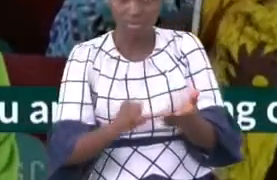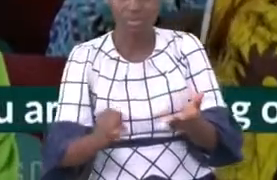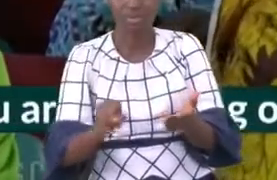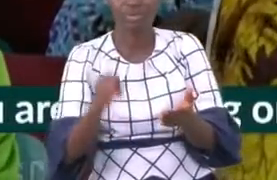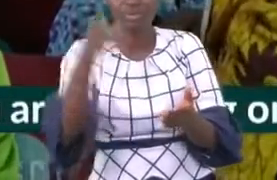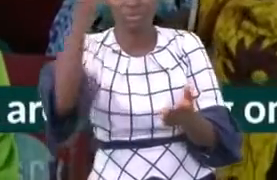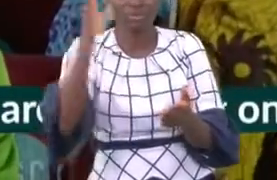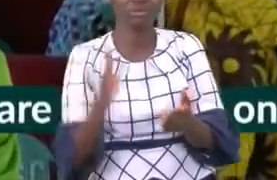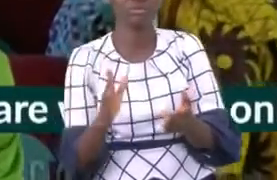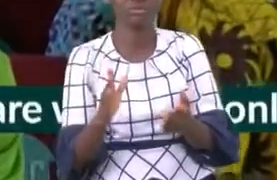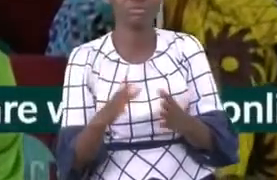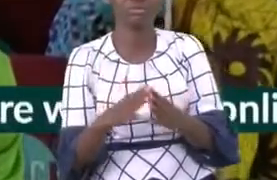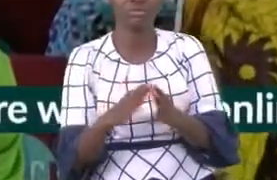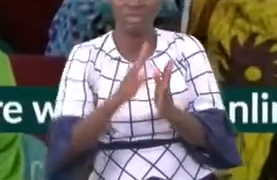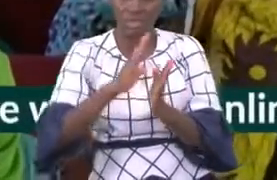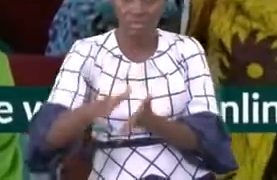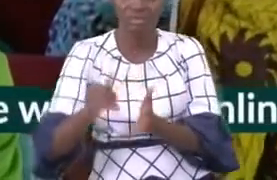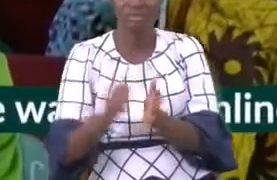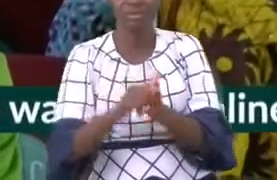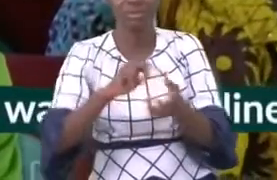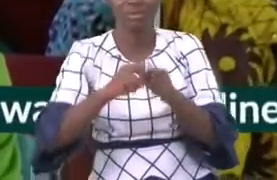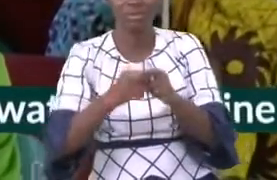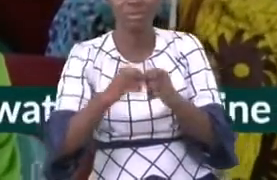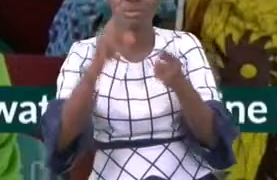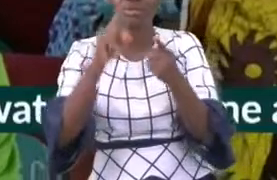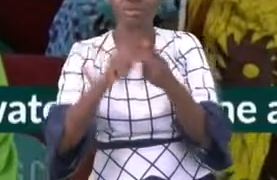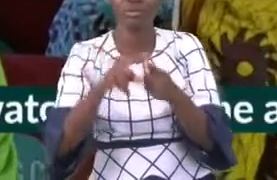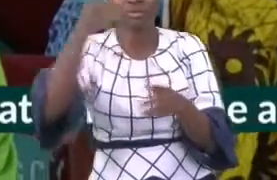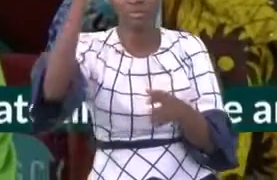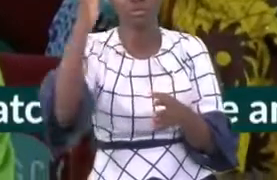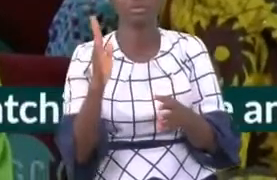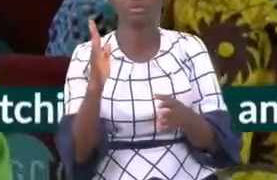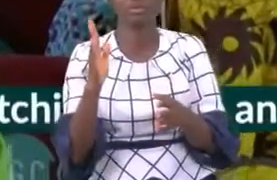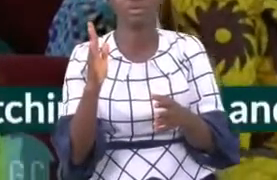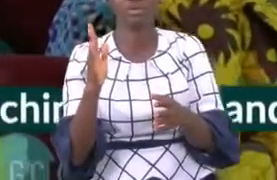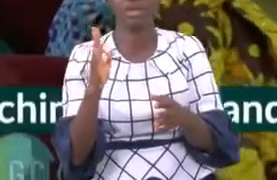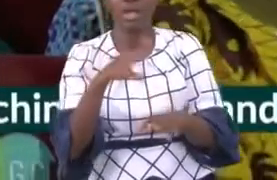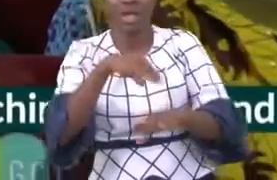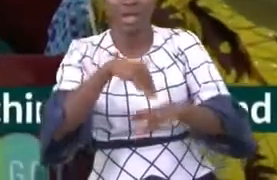the final amen, you will catch your miracle.